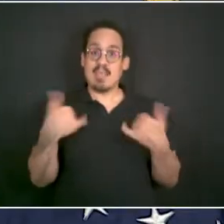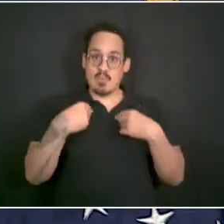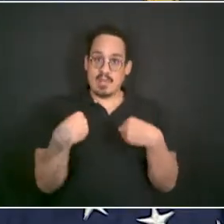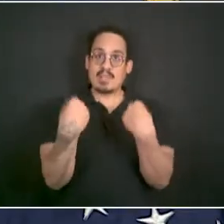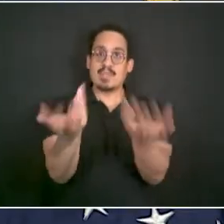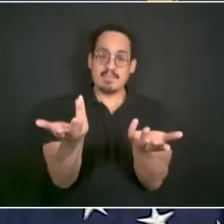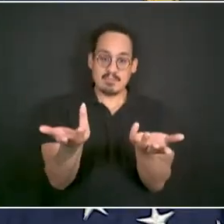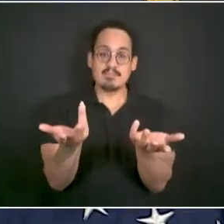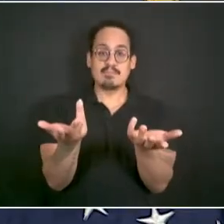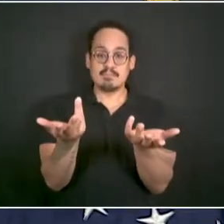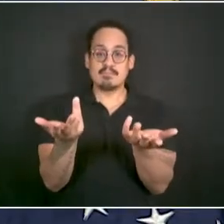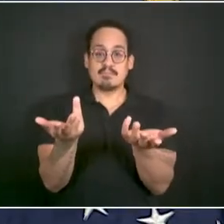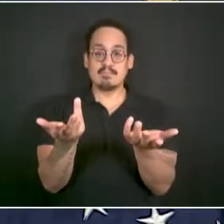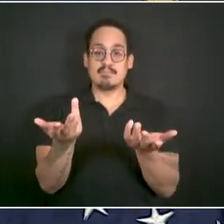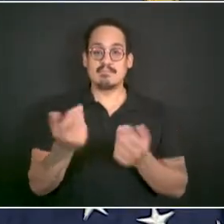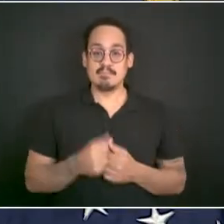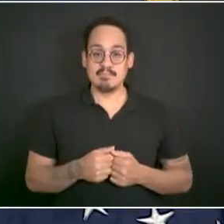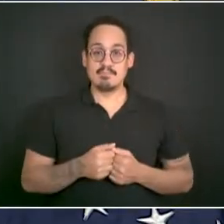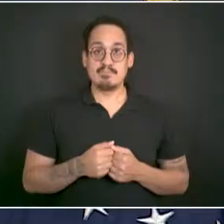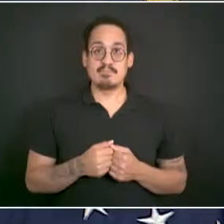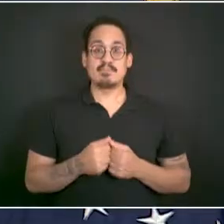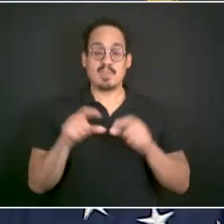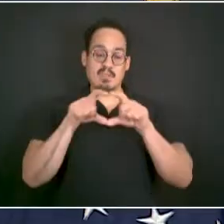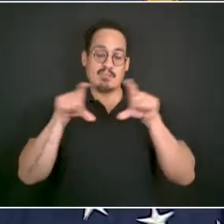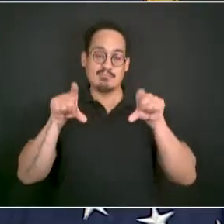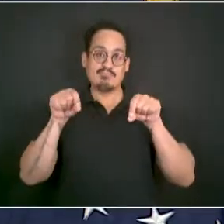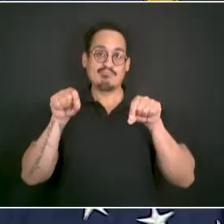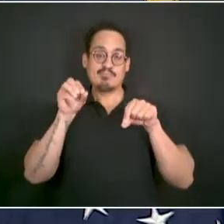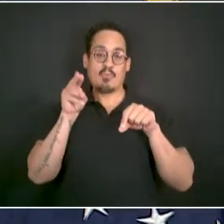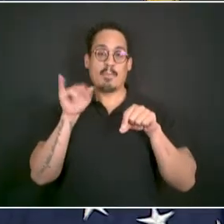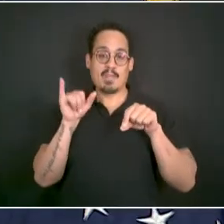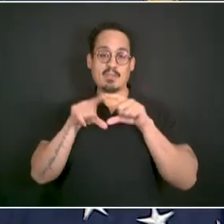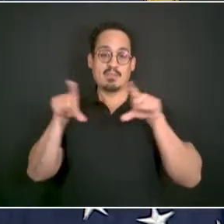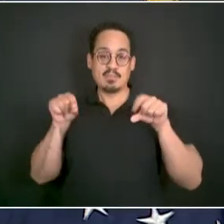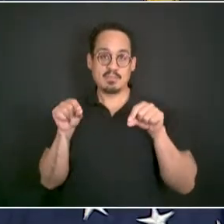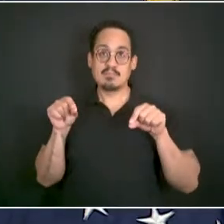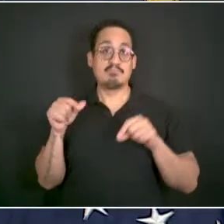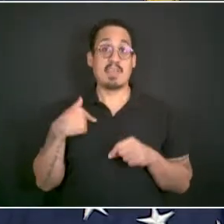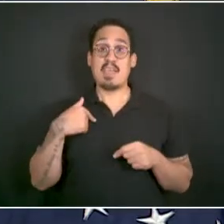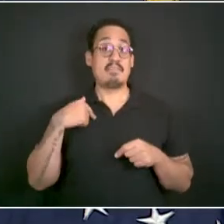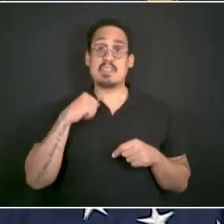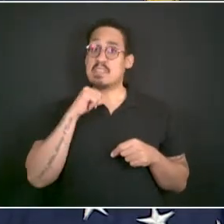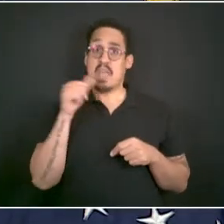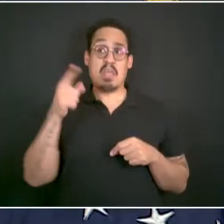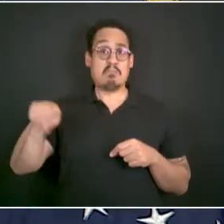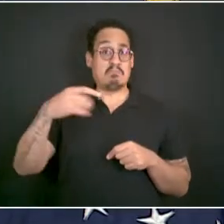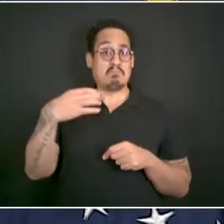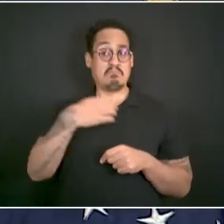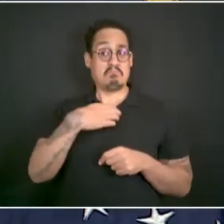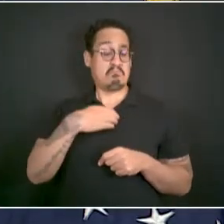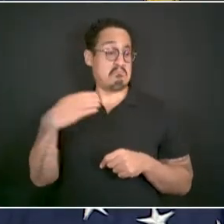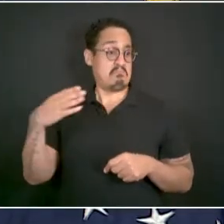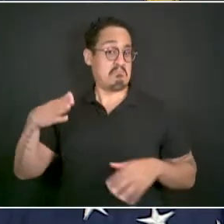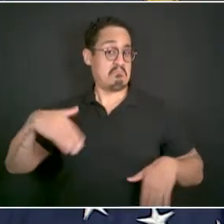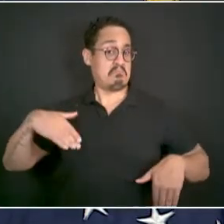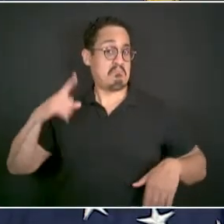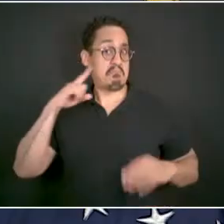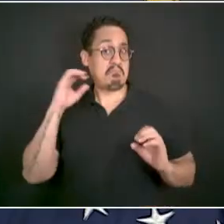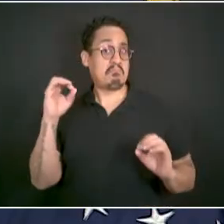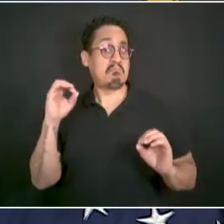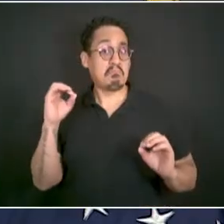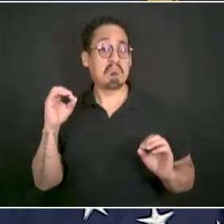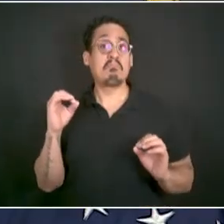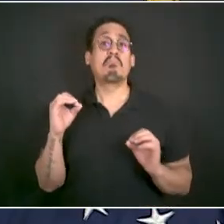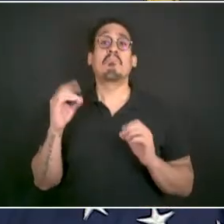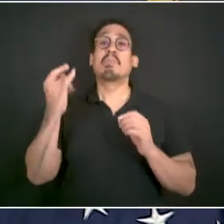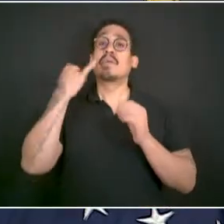Omni cars. I have not heard those complaints, and if they are flimsy, we need to make sure